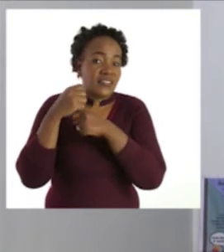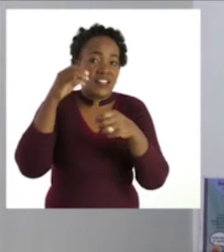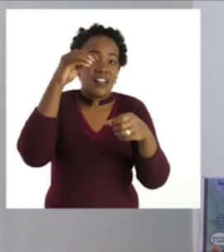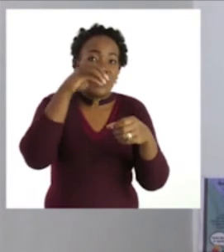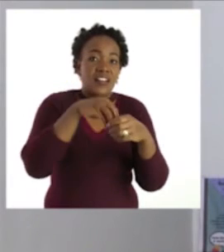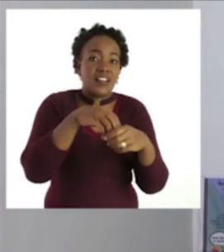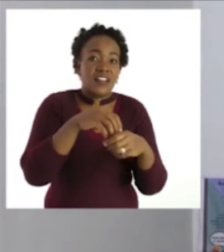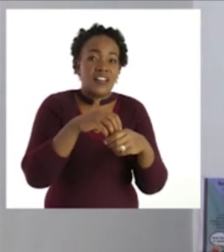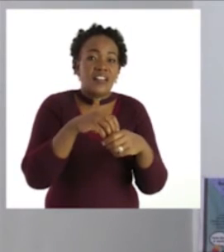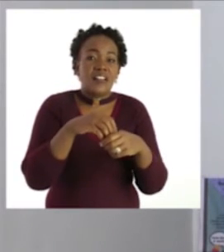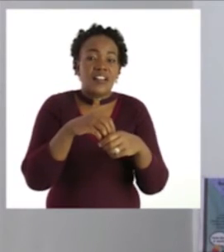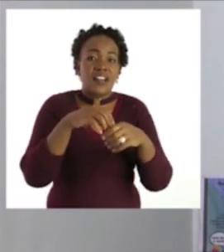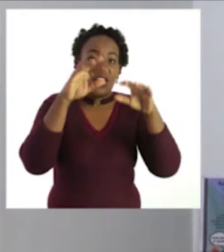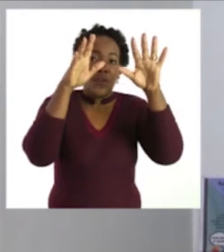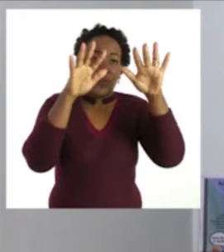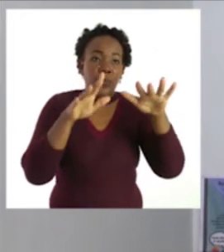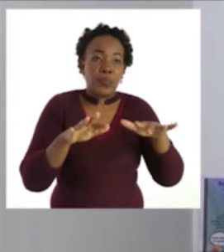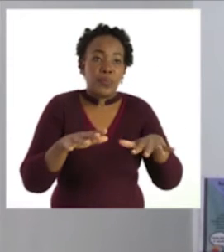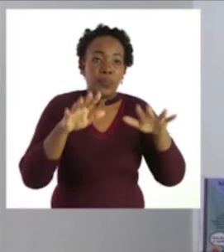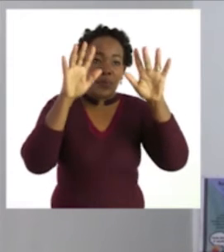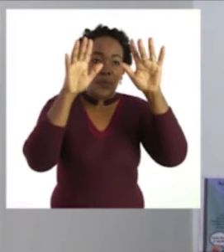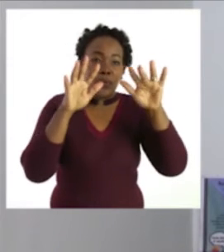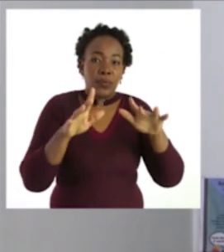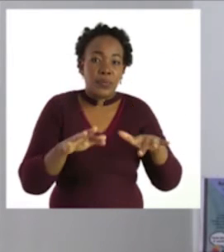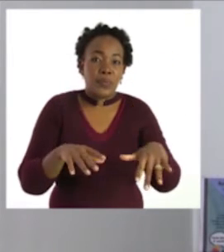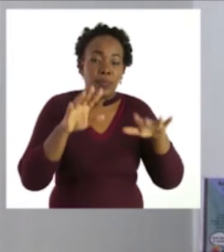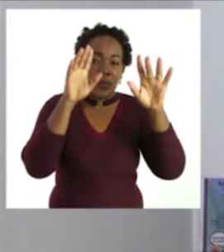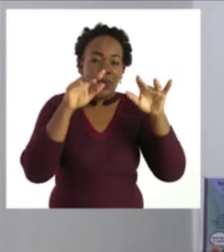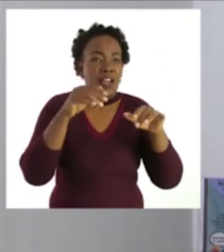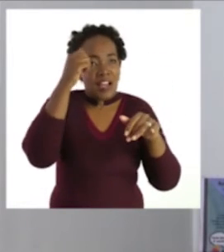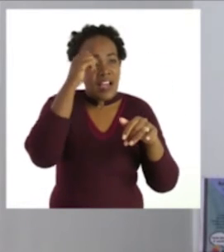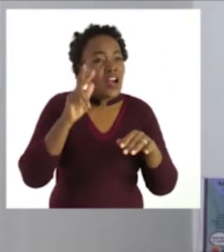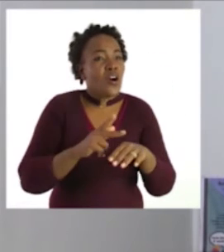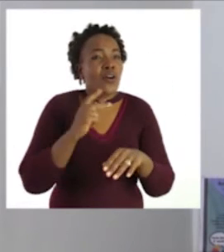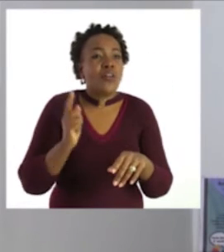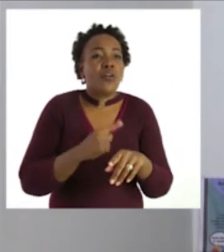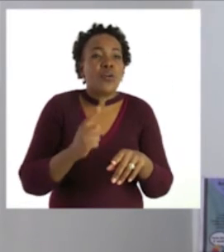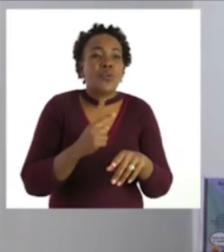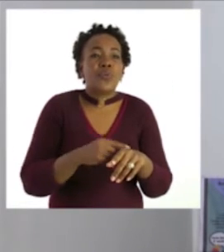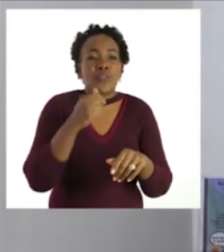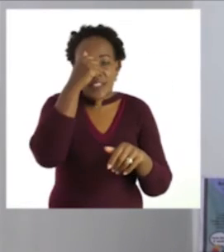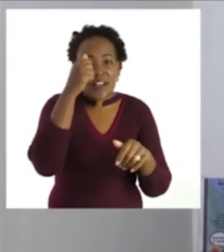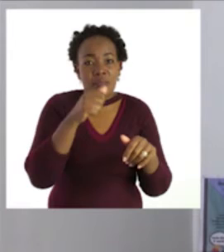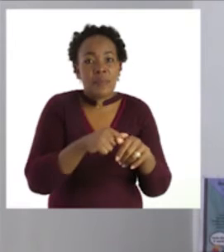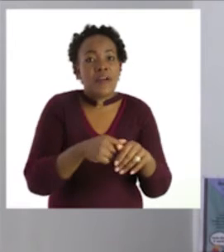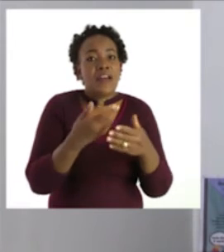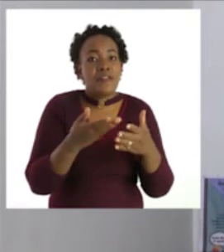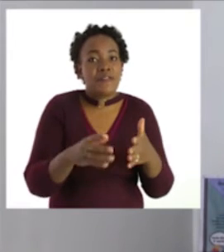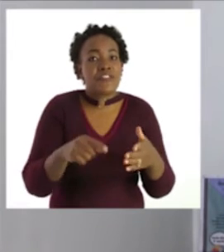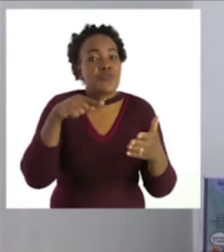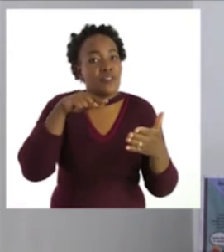the rain. And remember to put a full stop, and